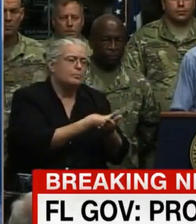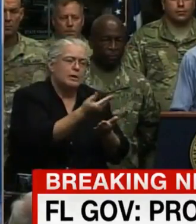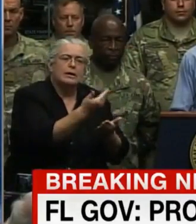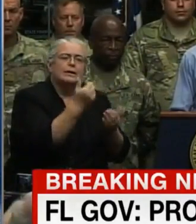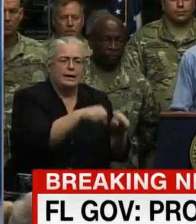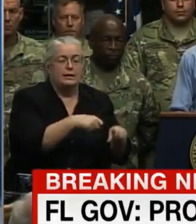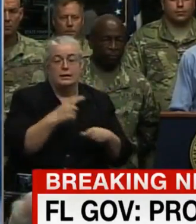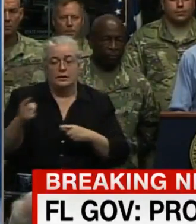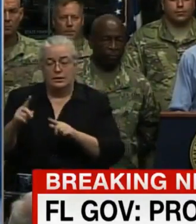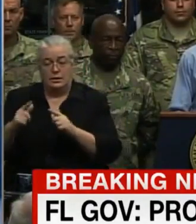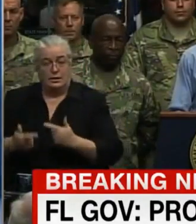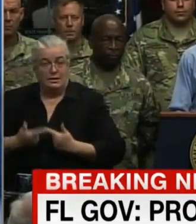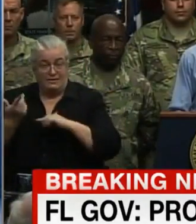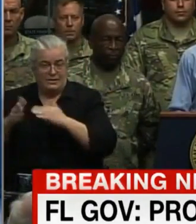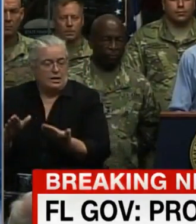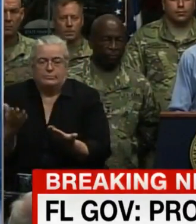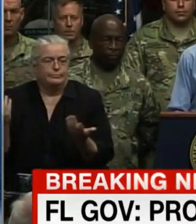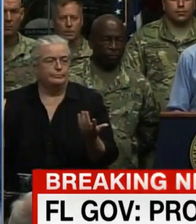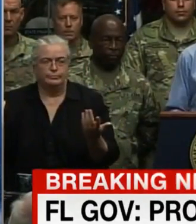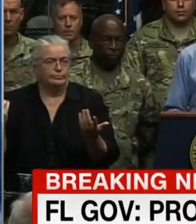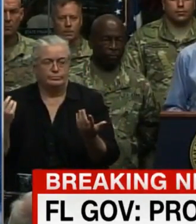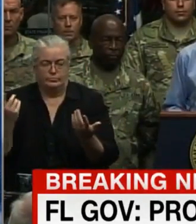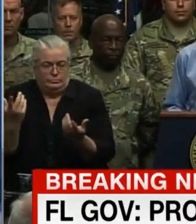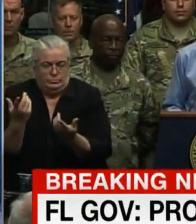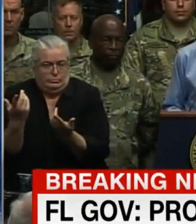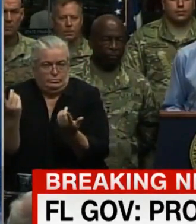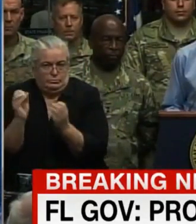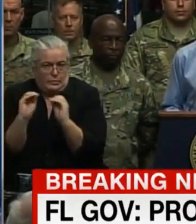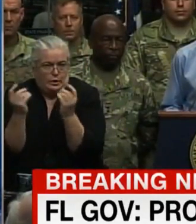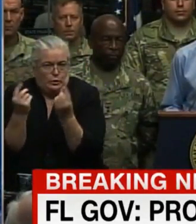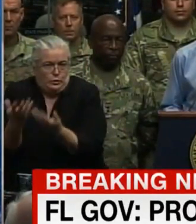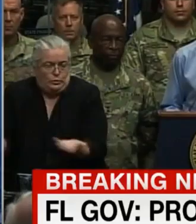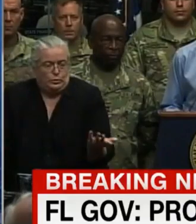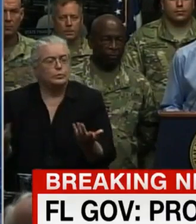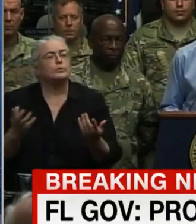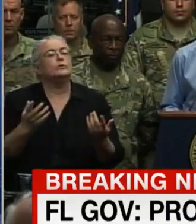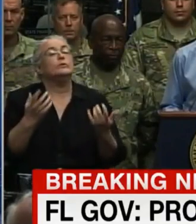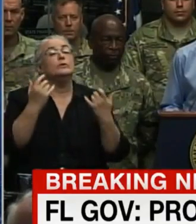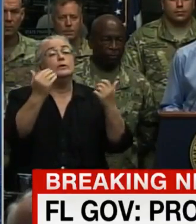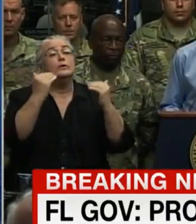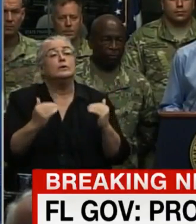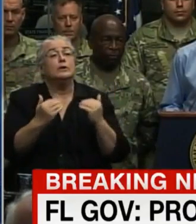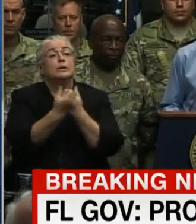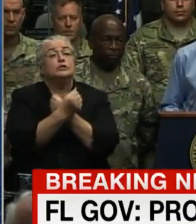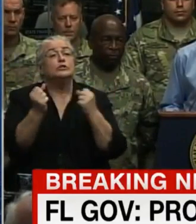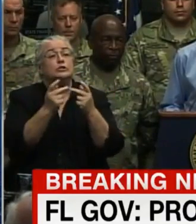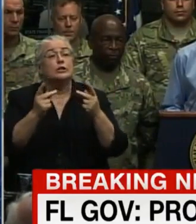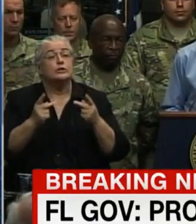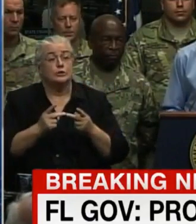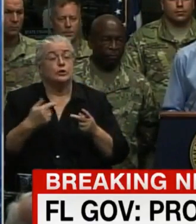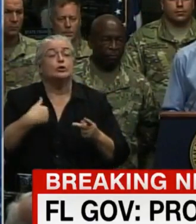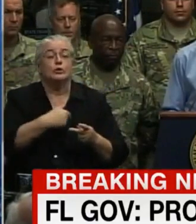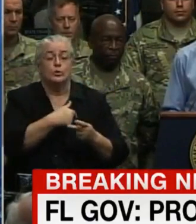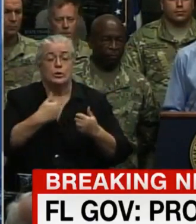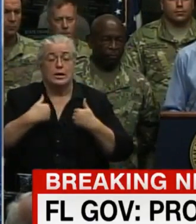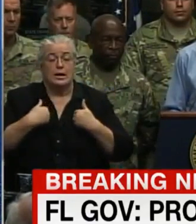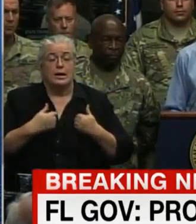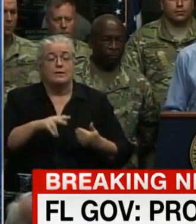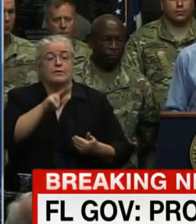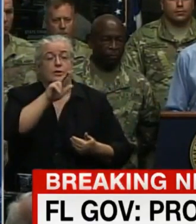Shelters. We have been working around the clock with counties to ensure there are enough shelters. Currently, there are more